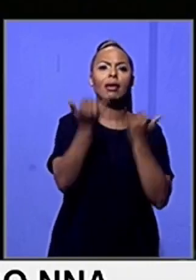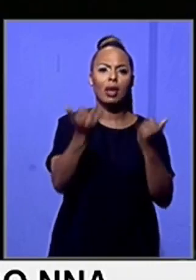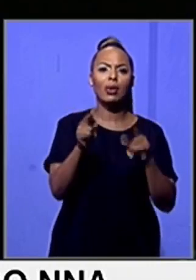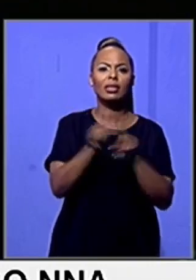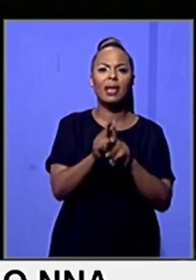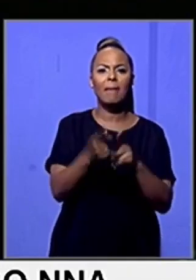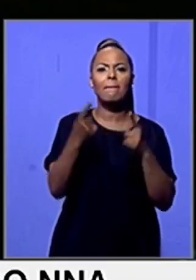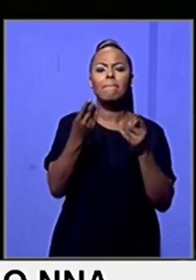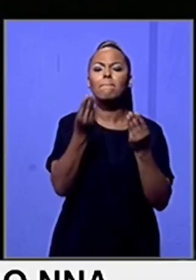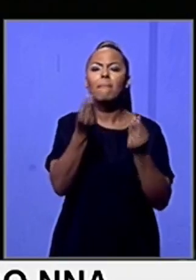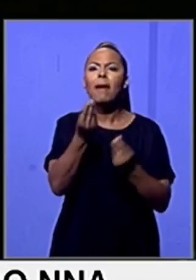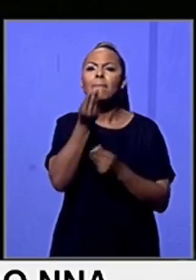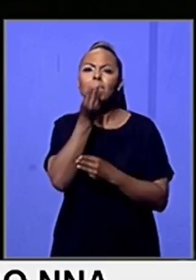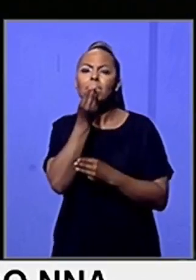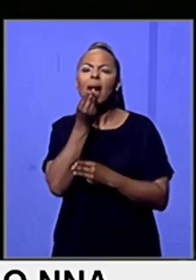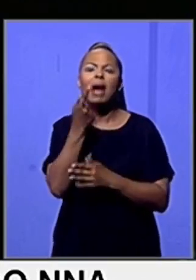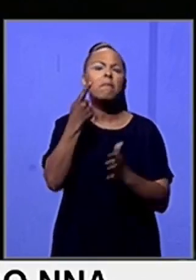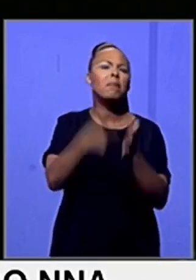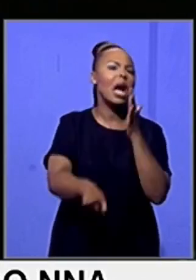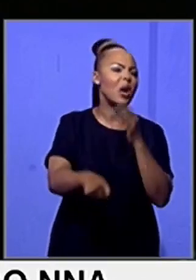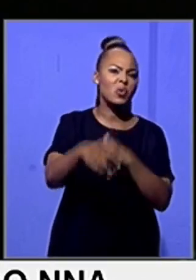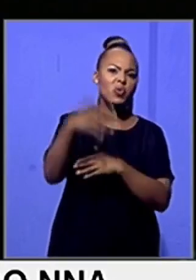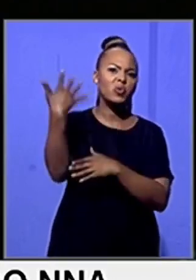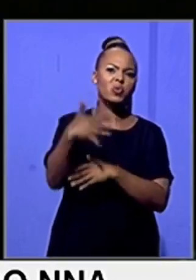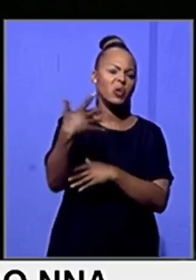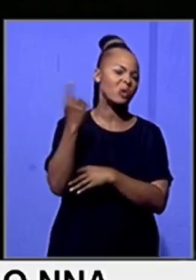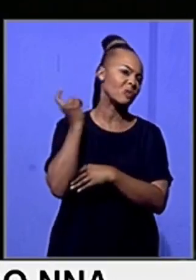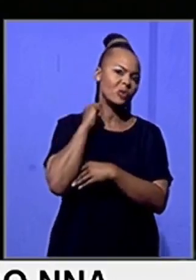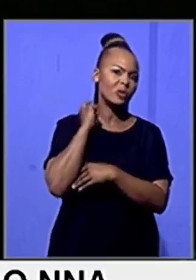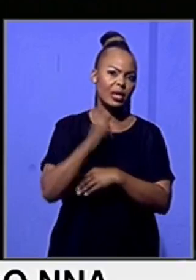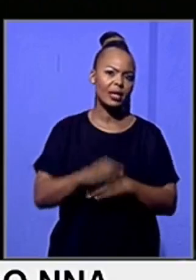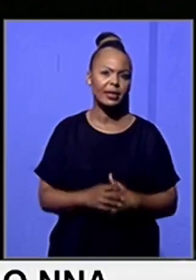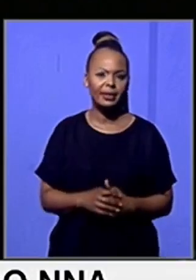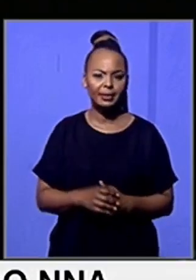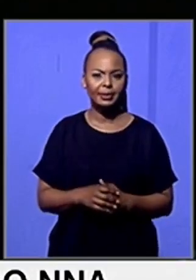theko ya dijo e bonahala e phahame haholo naheng ena ya Zimbabwe.